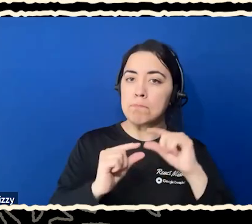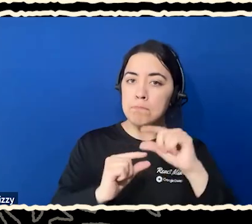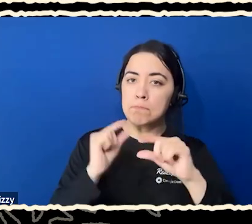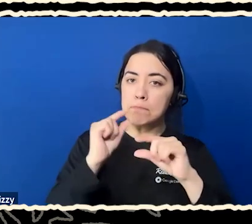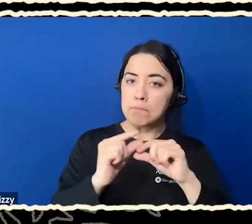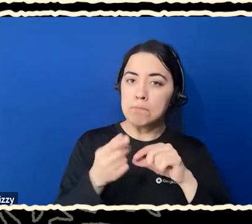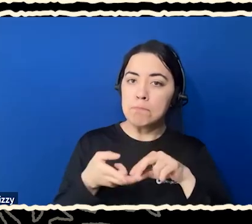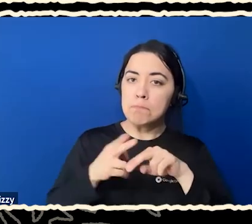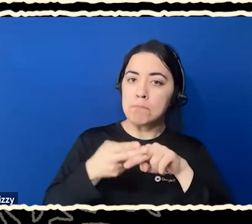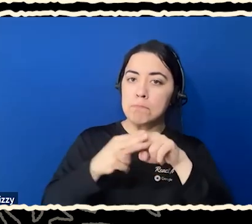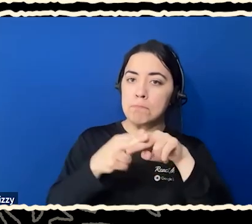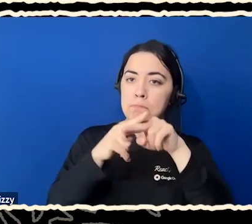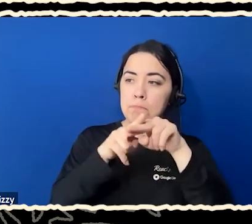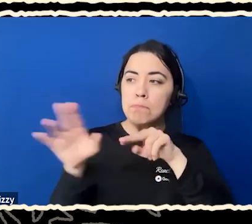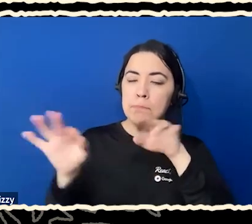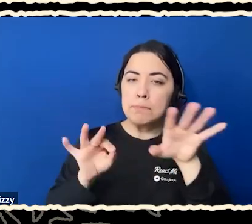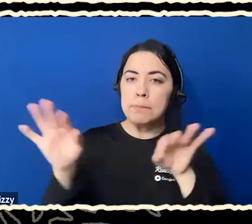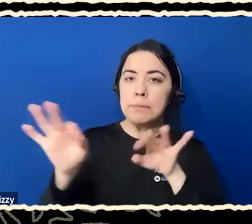right things.